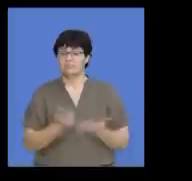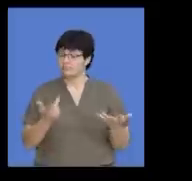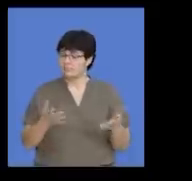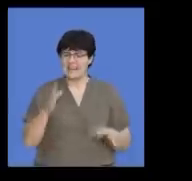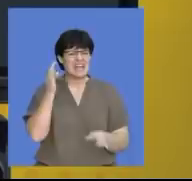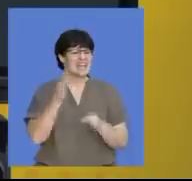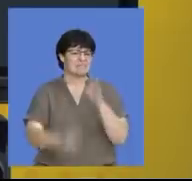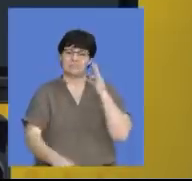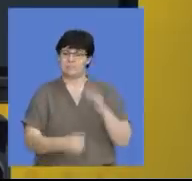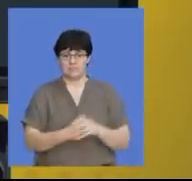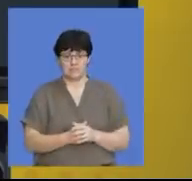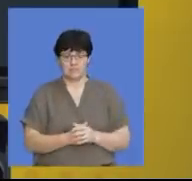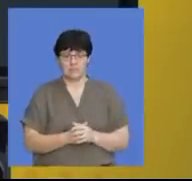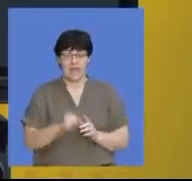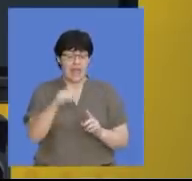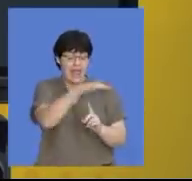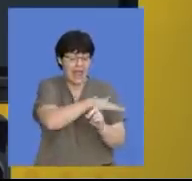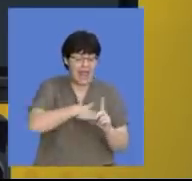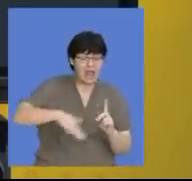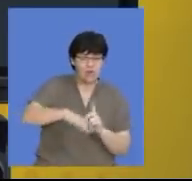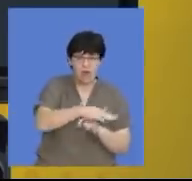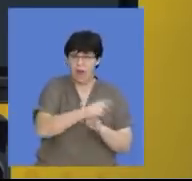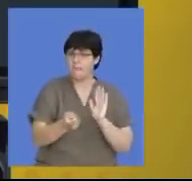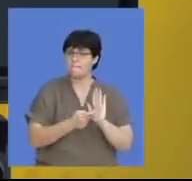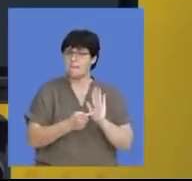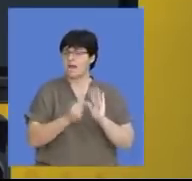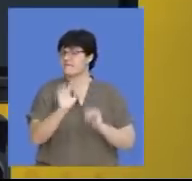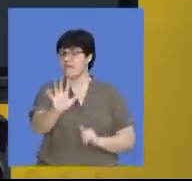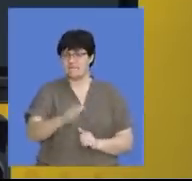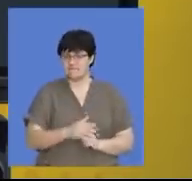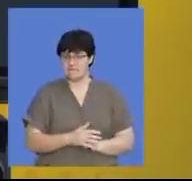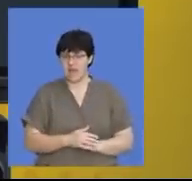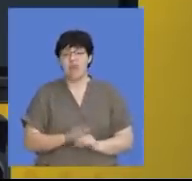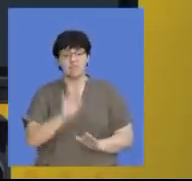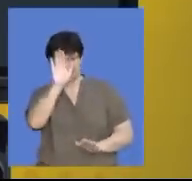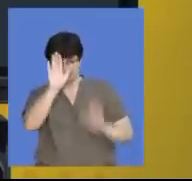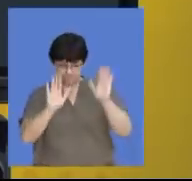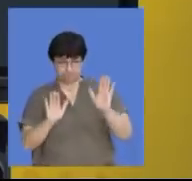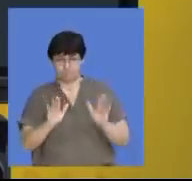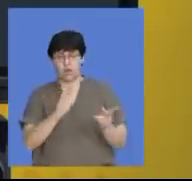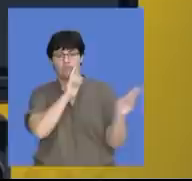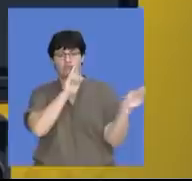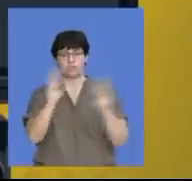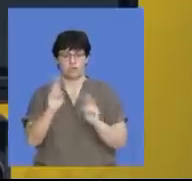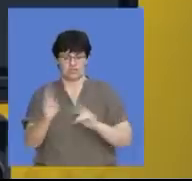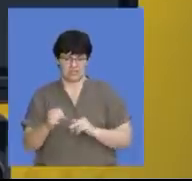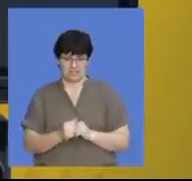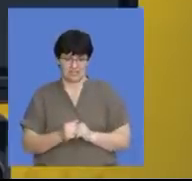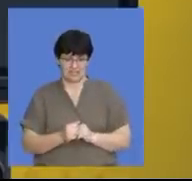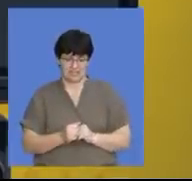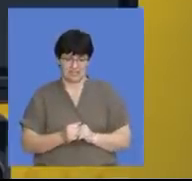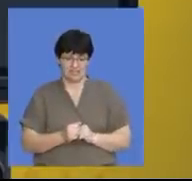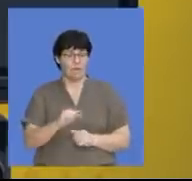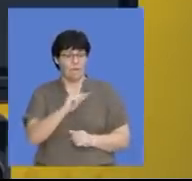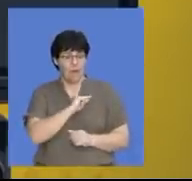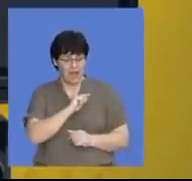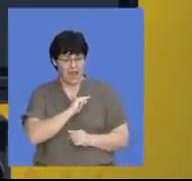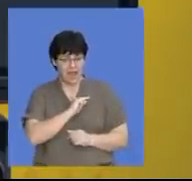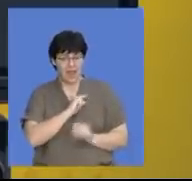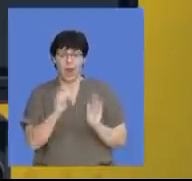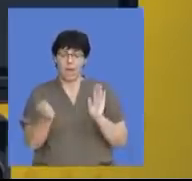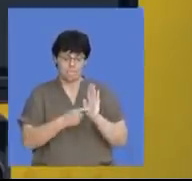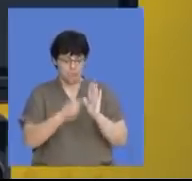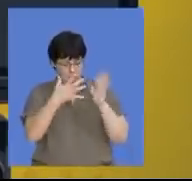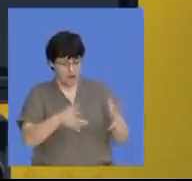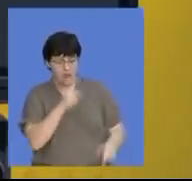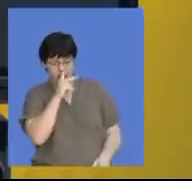simple, guys. Area is 5 marks if you've laid out your responses so that your markers can